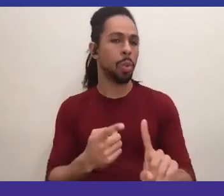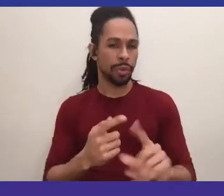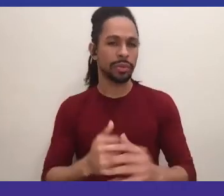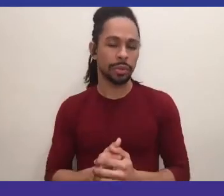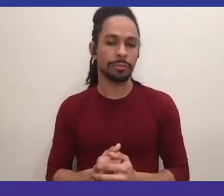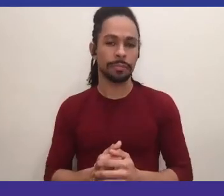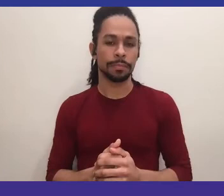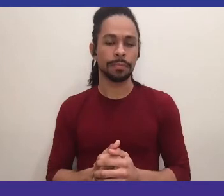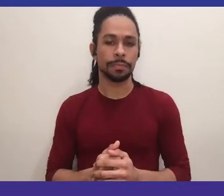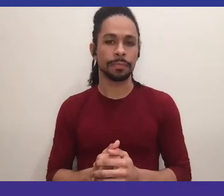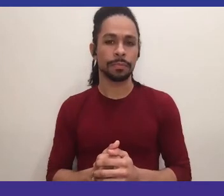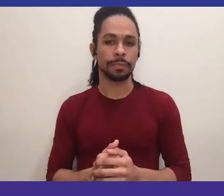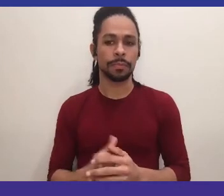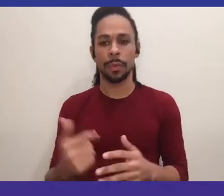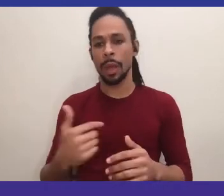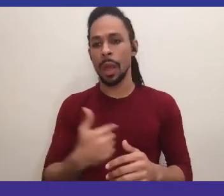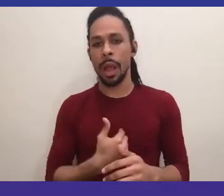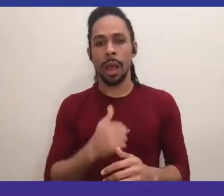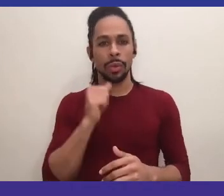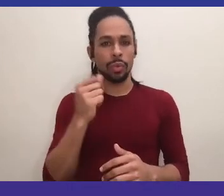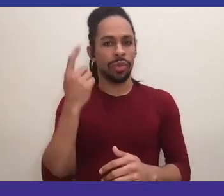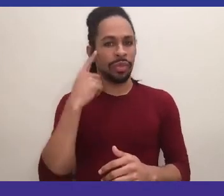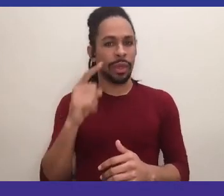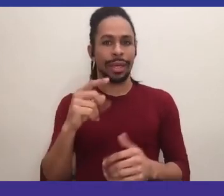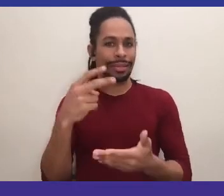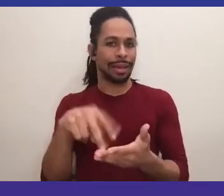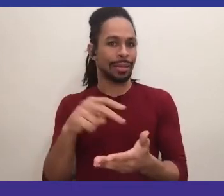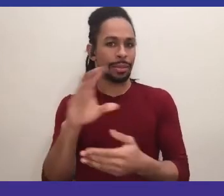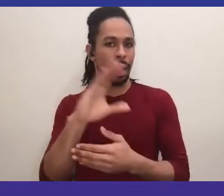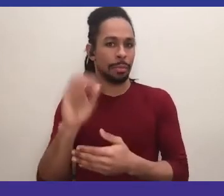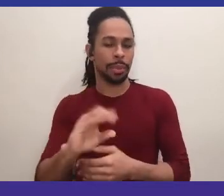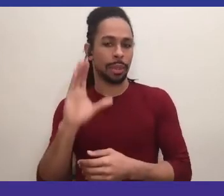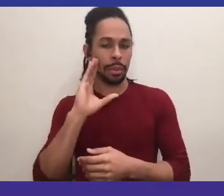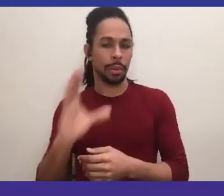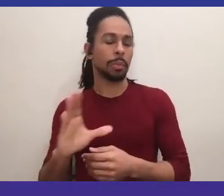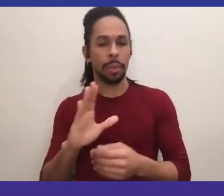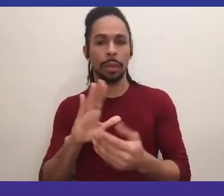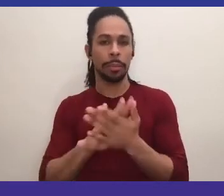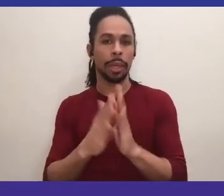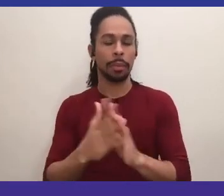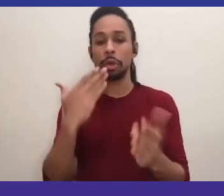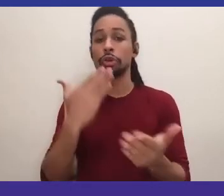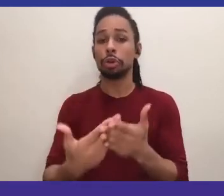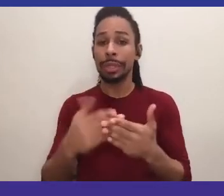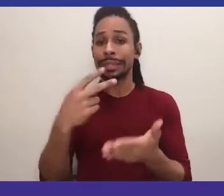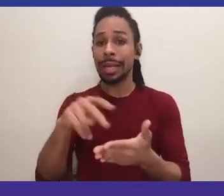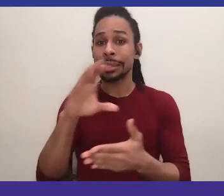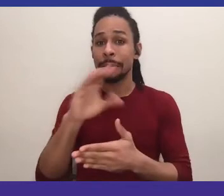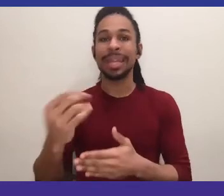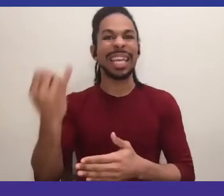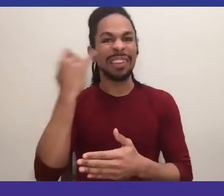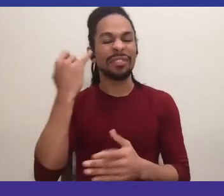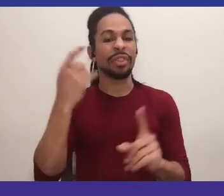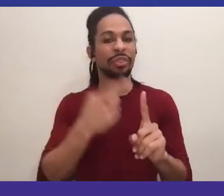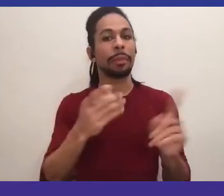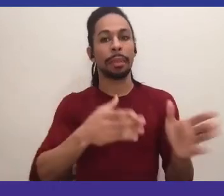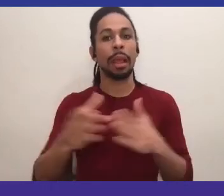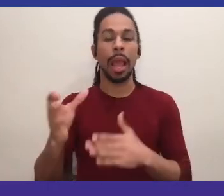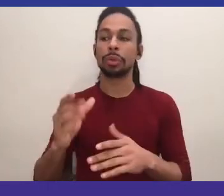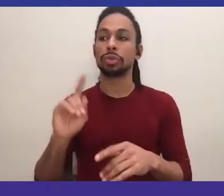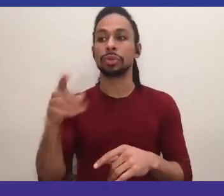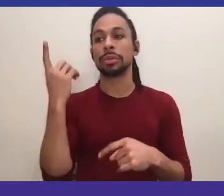don't think a dance company is going to be a good dance company if they're going to perform in